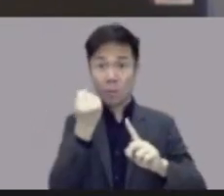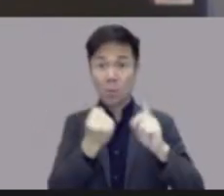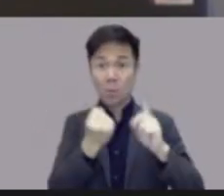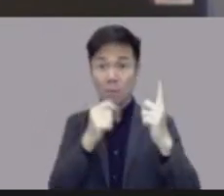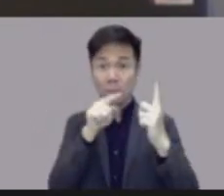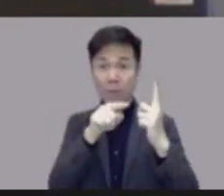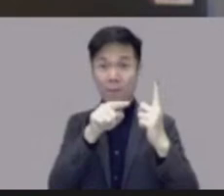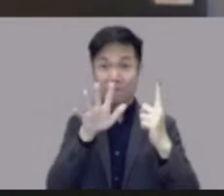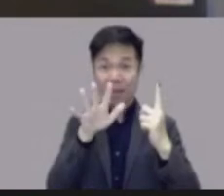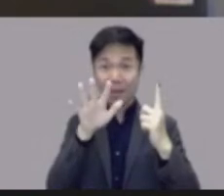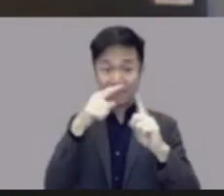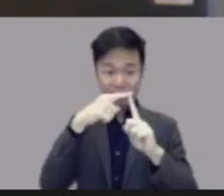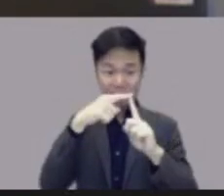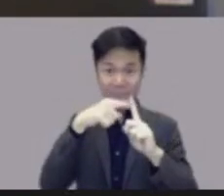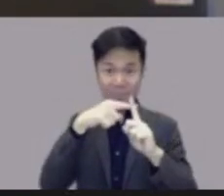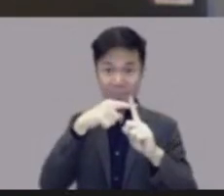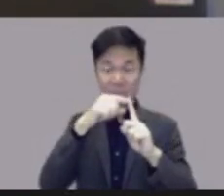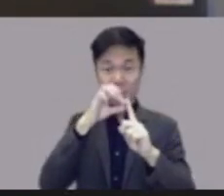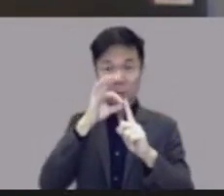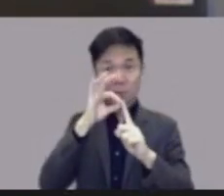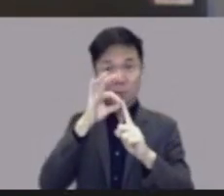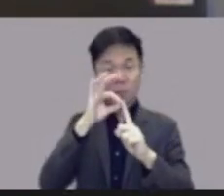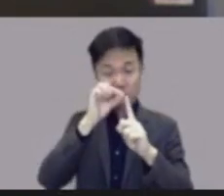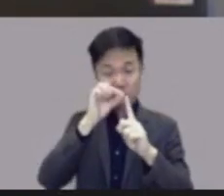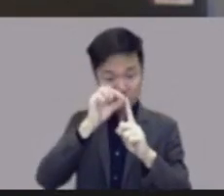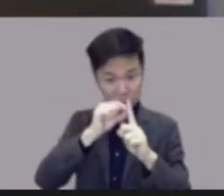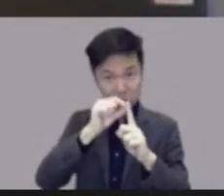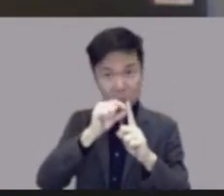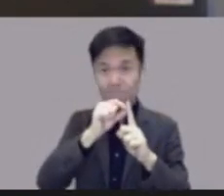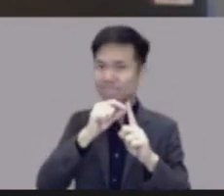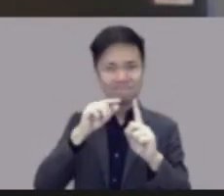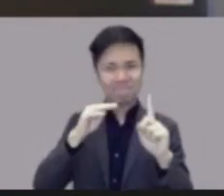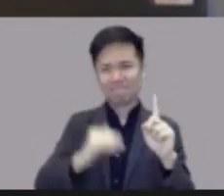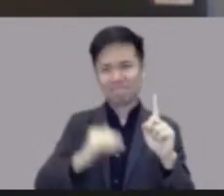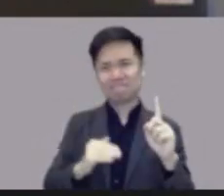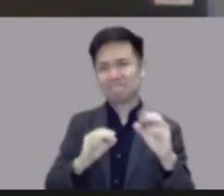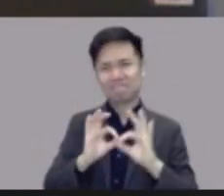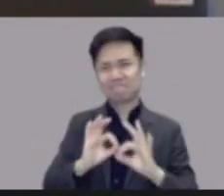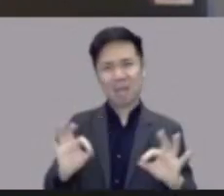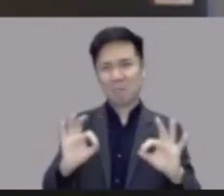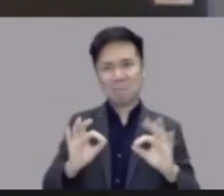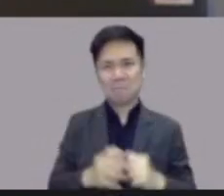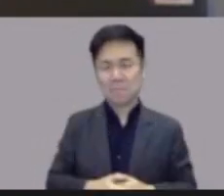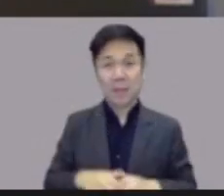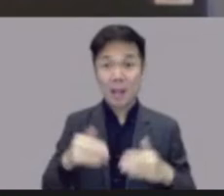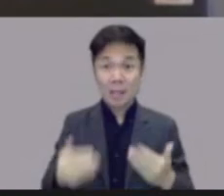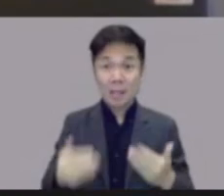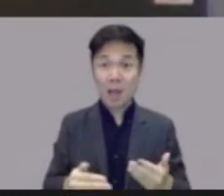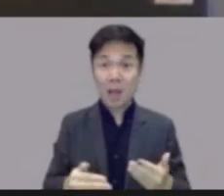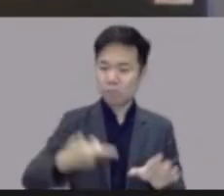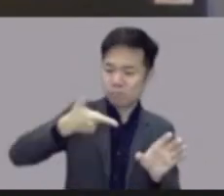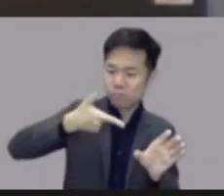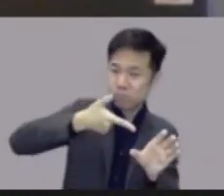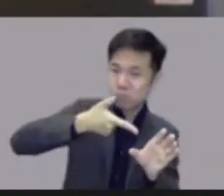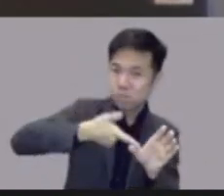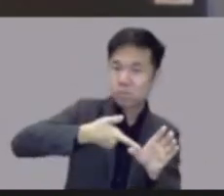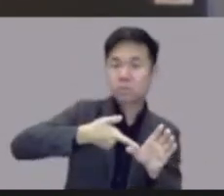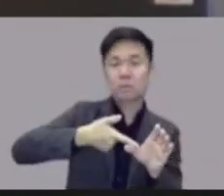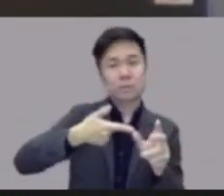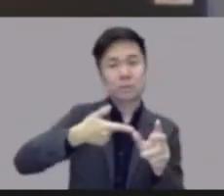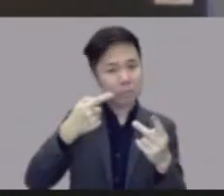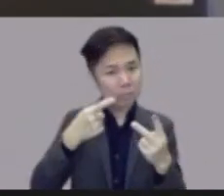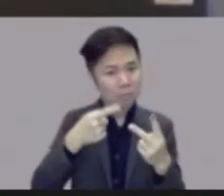the continued Reliance on fossil fuels are not only leading to irreversible climate change but impacting health and